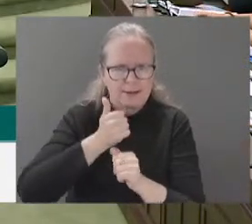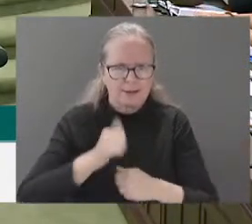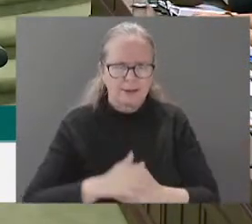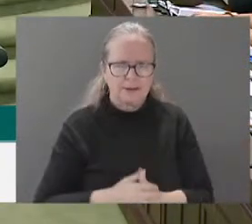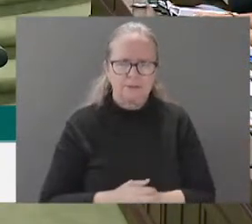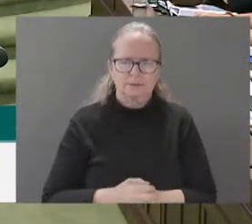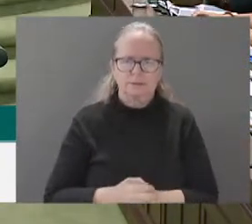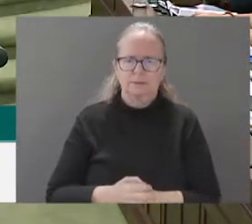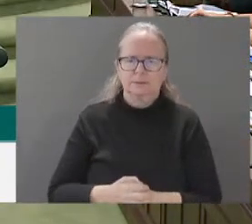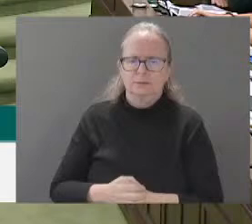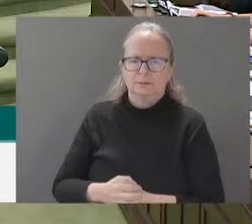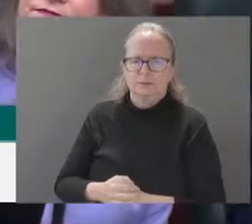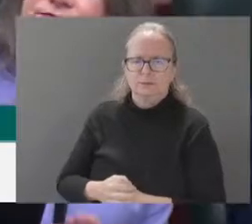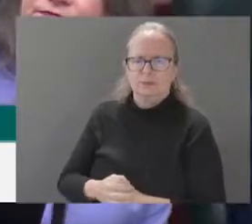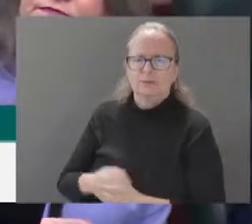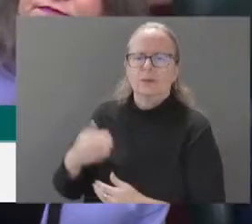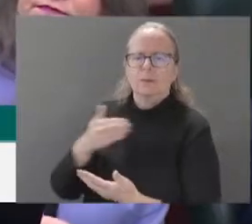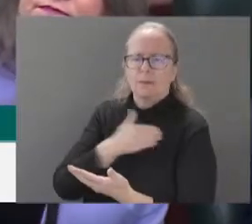Bo